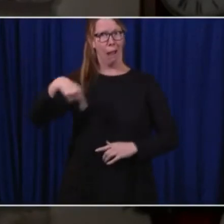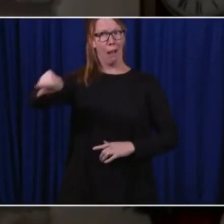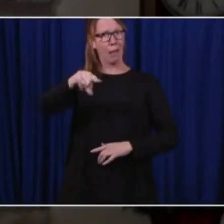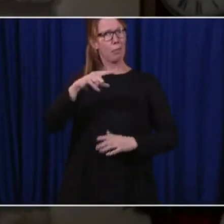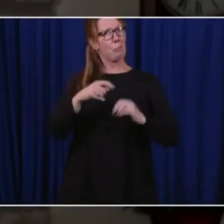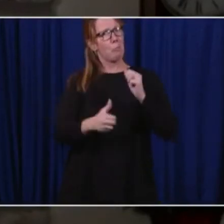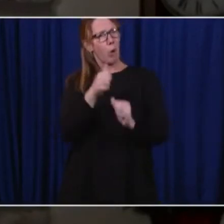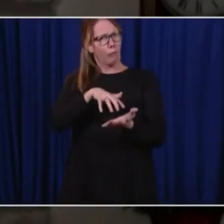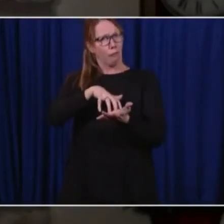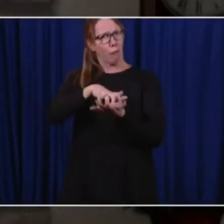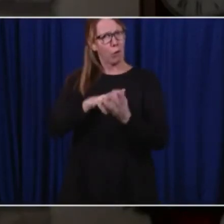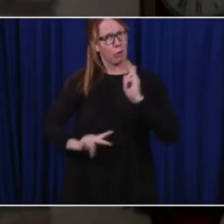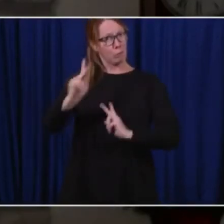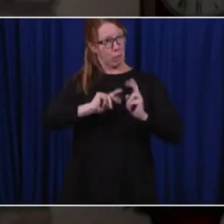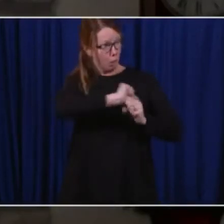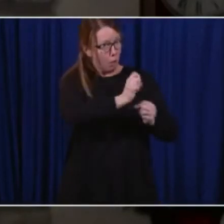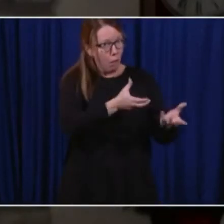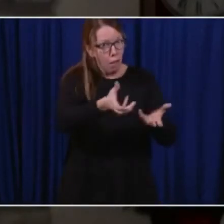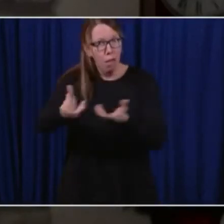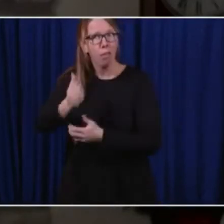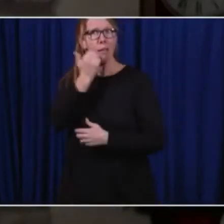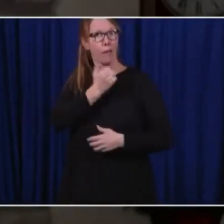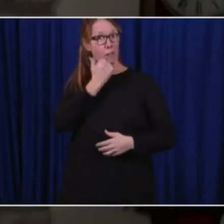of our population? Thank you.